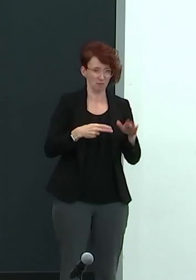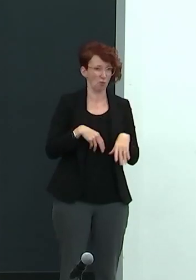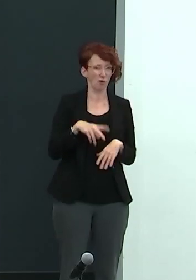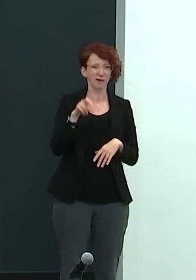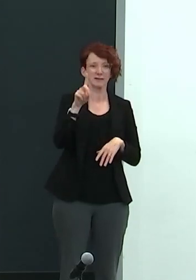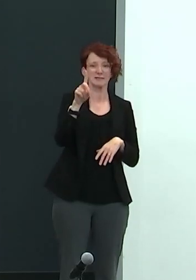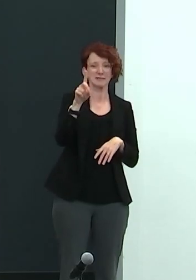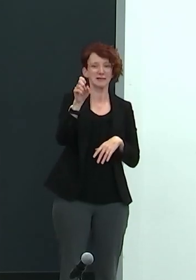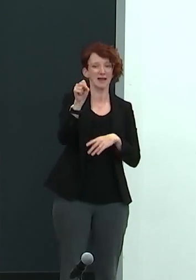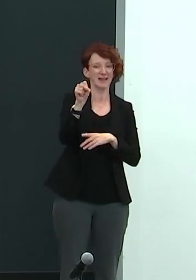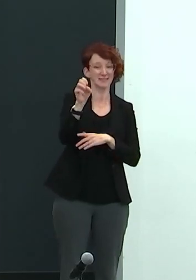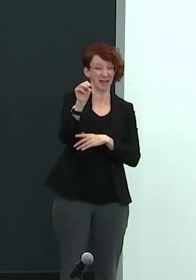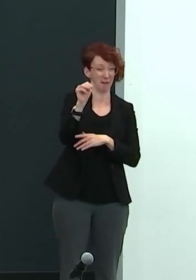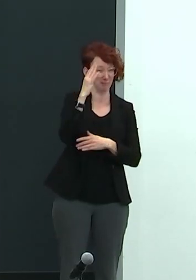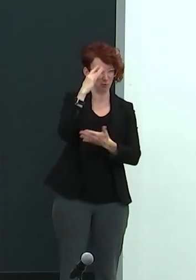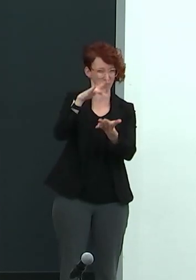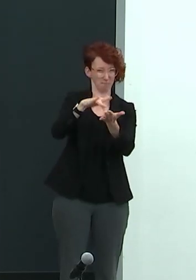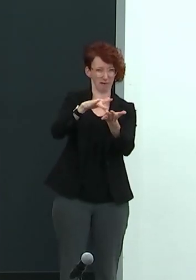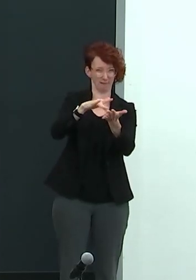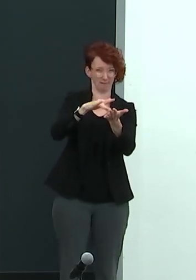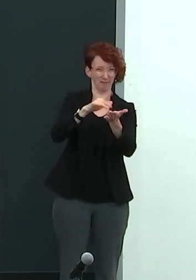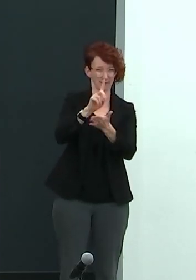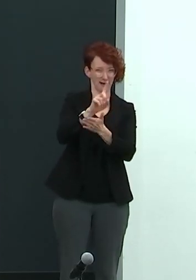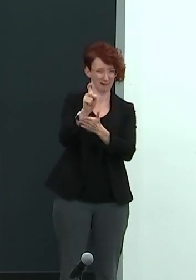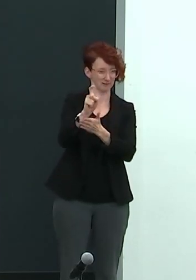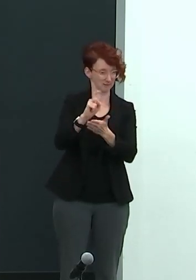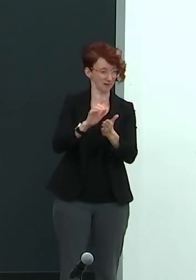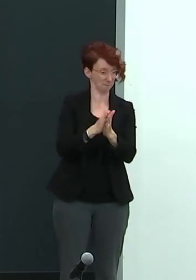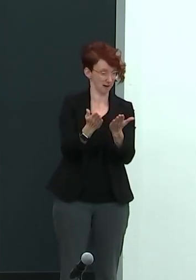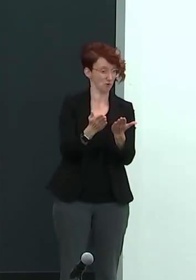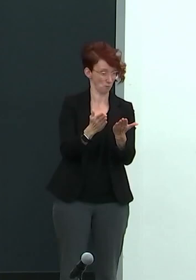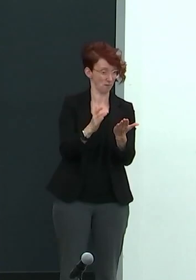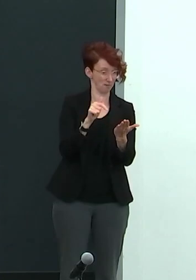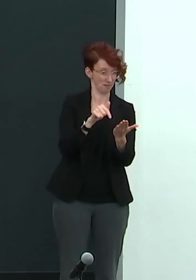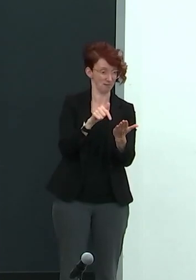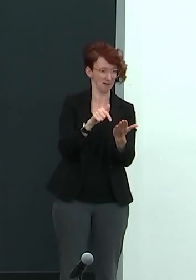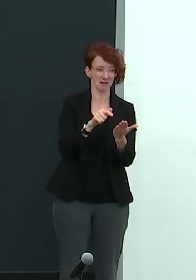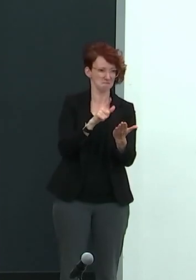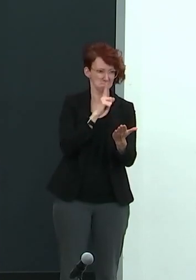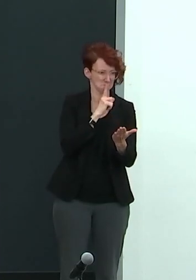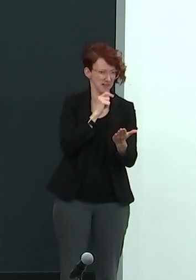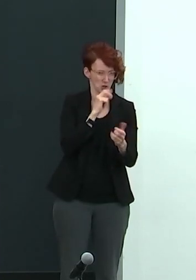which is our medical diagnostic manual.